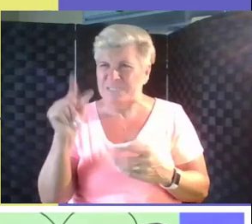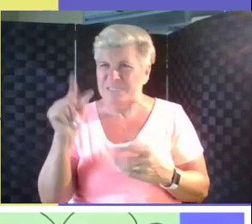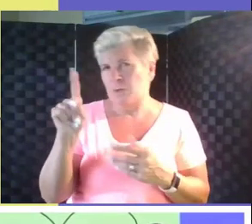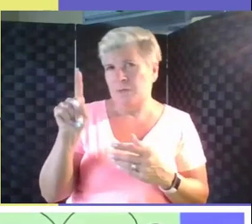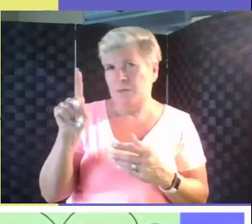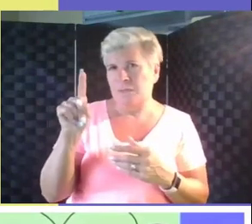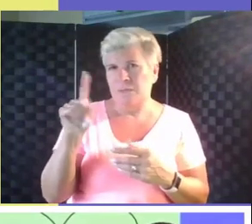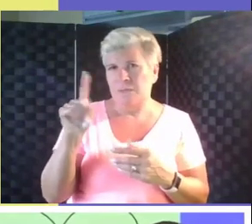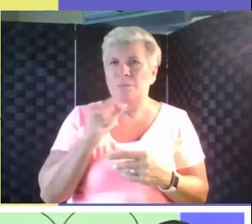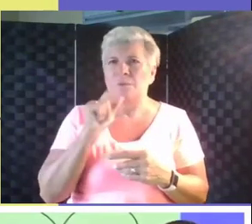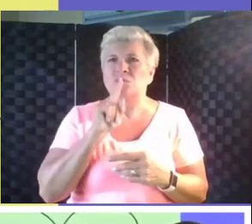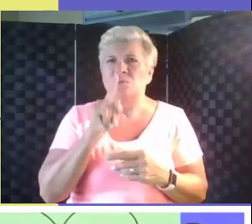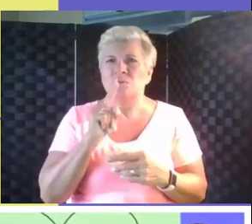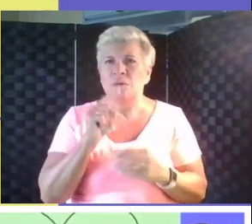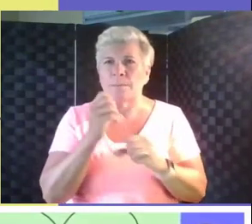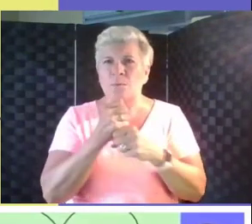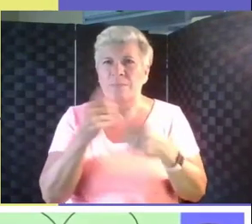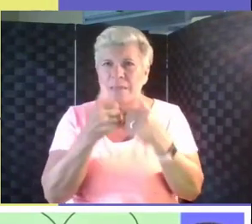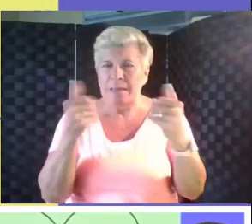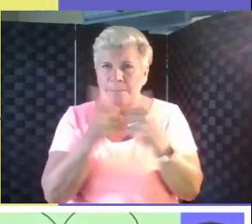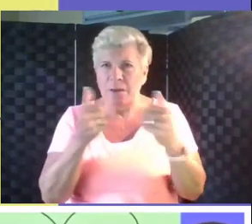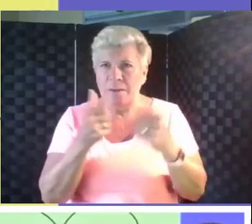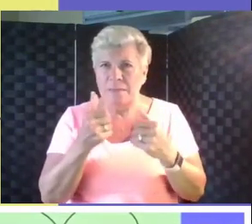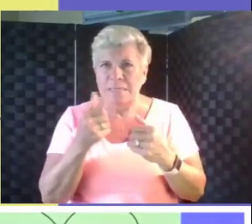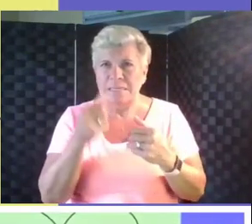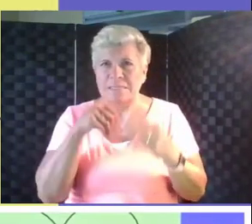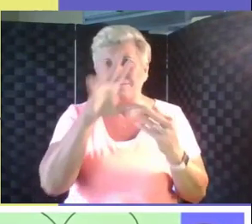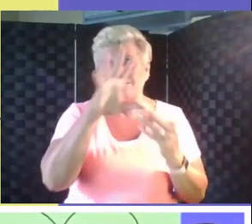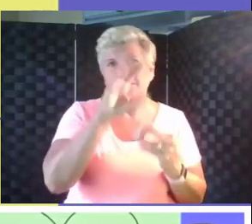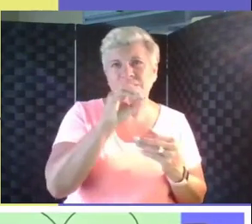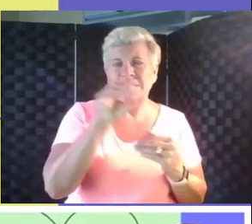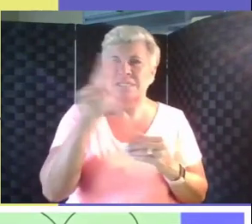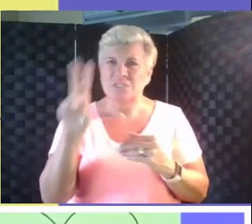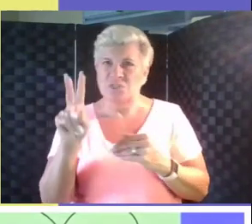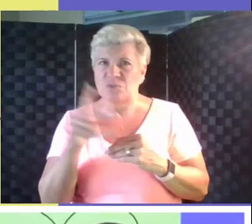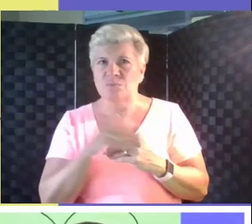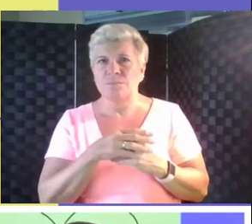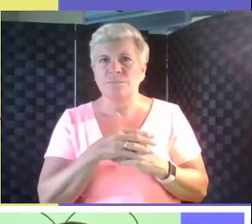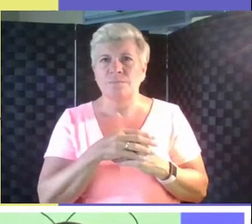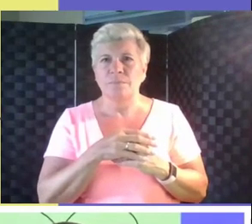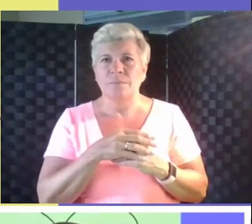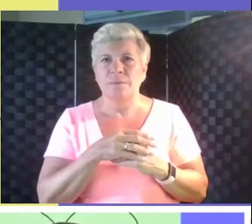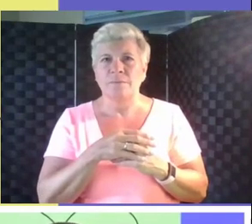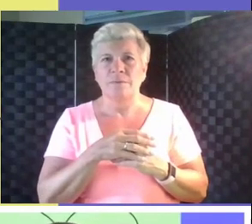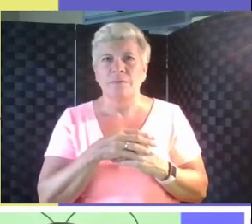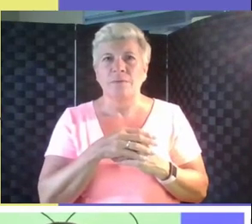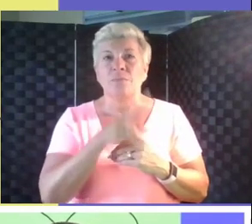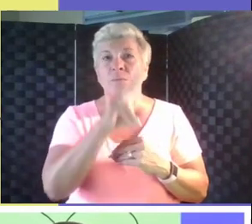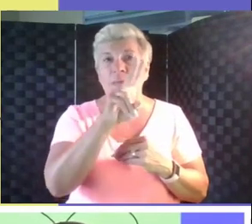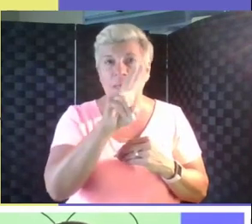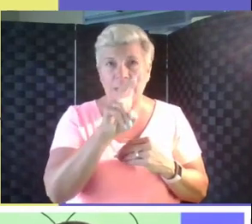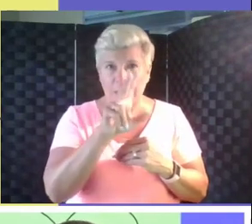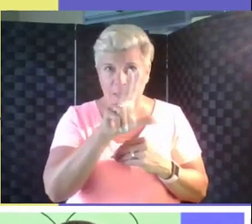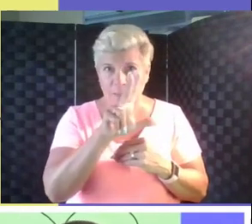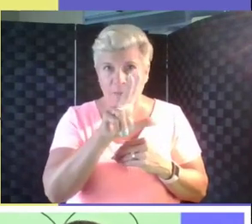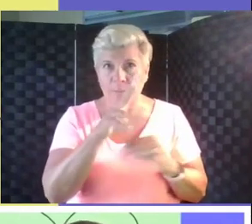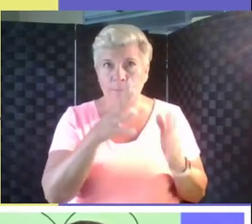and ones. So I'm actually going to break that number up into 50 and 2. So I have